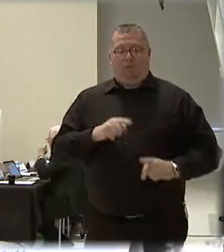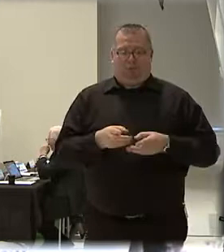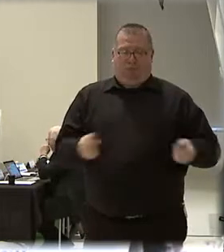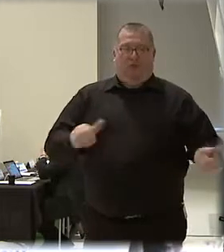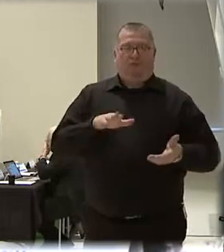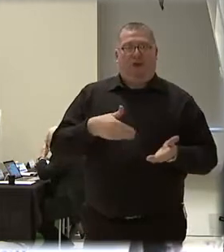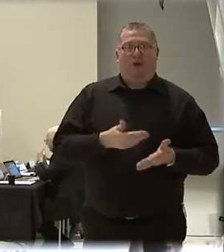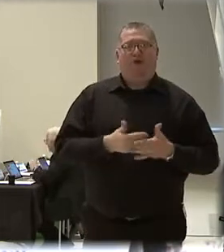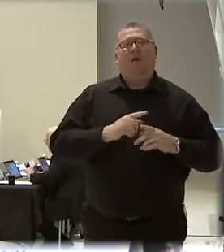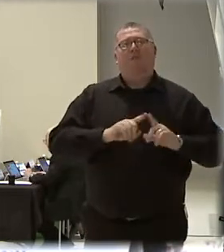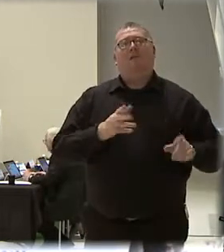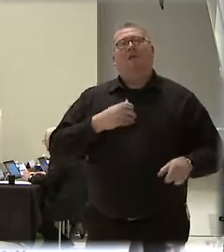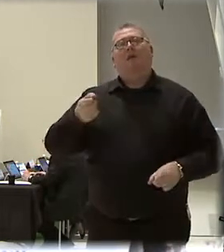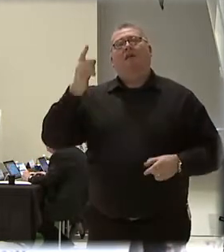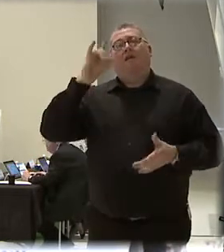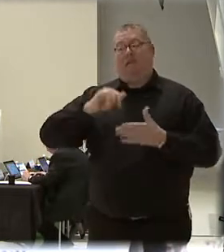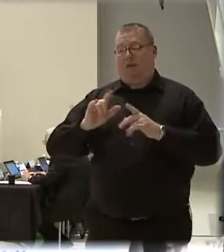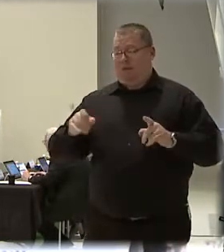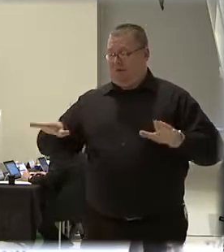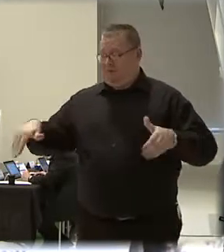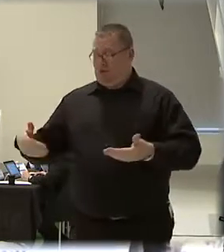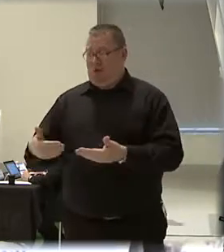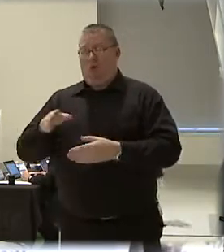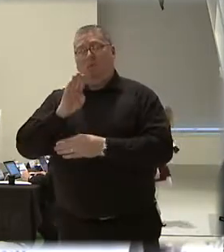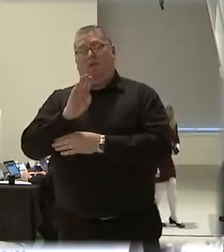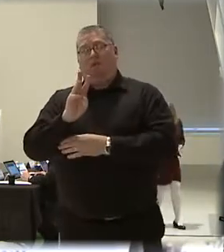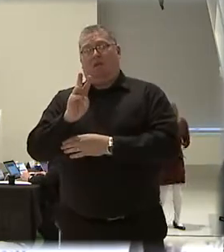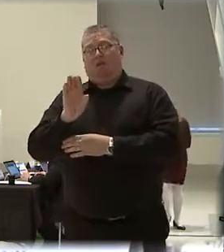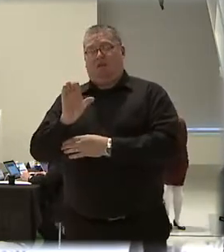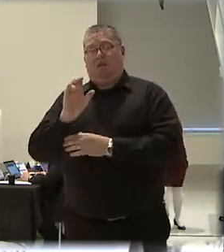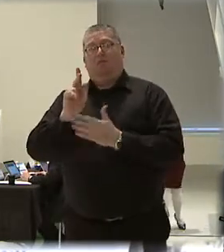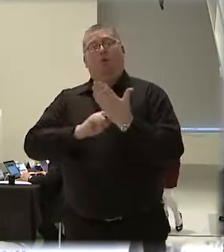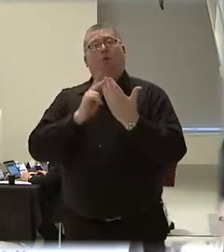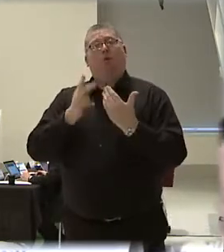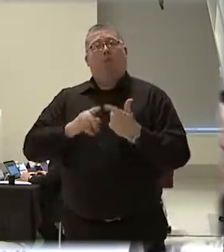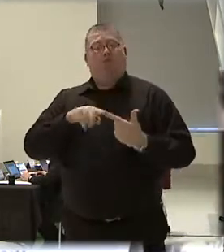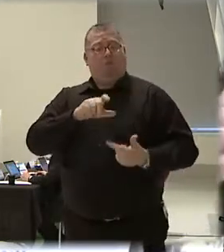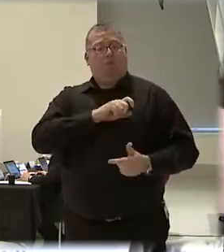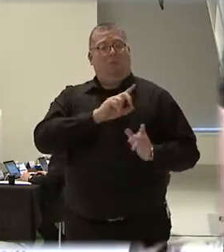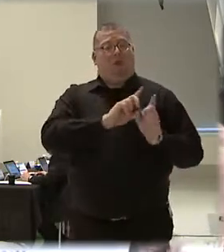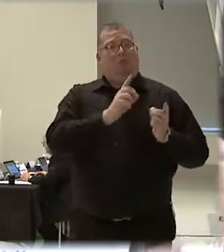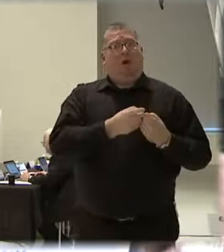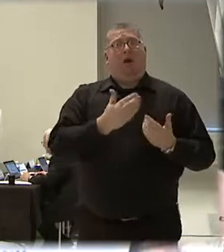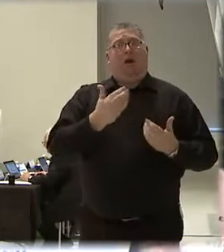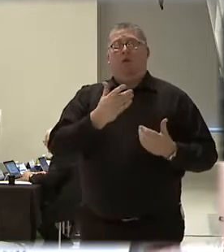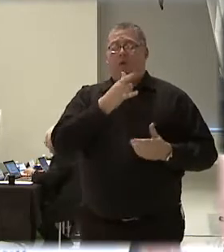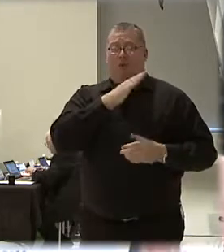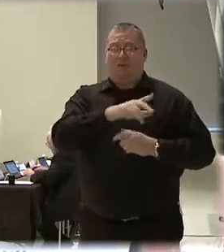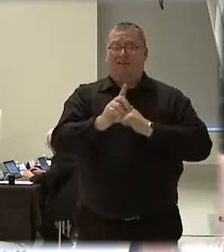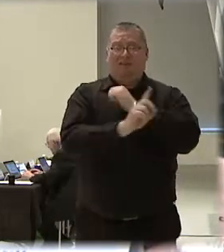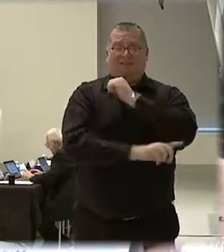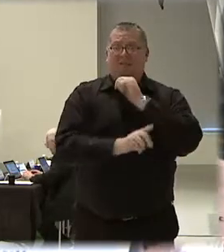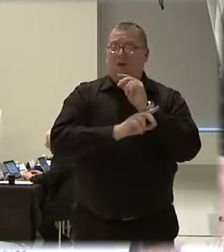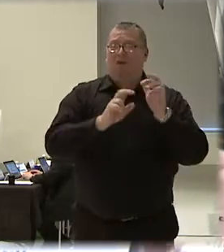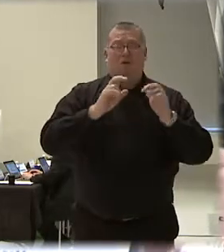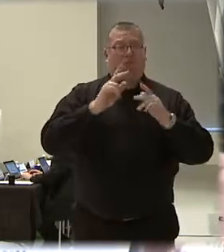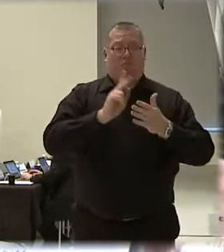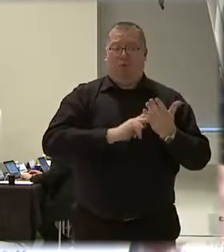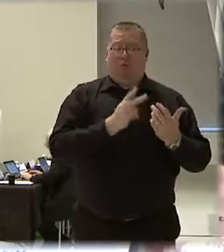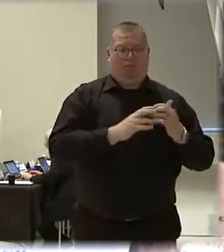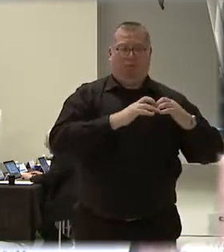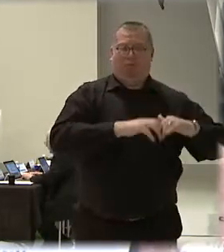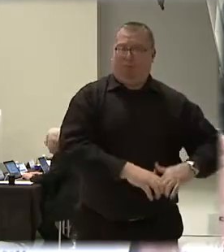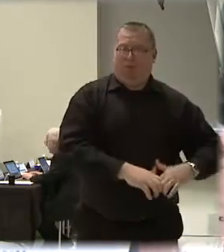about introducing a BWC program into a police department that has a broken discipline system or a discipline system